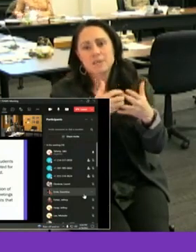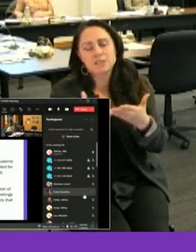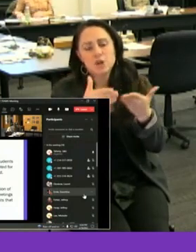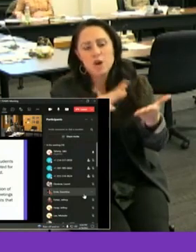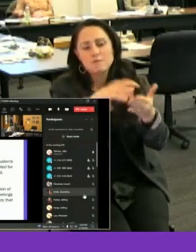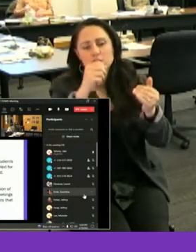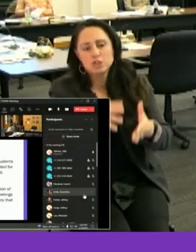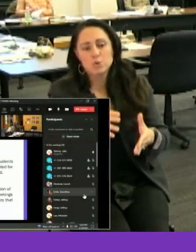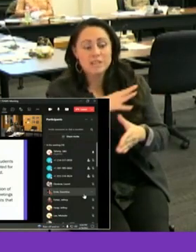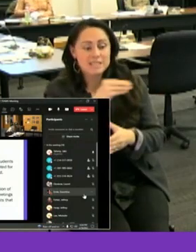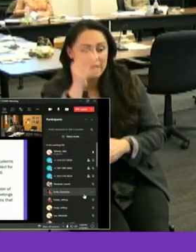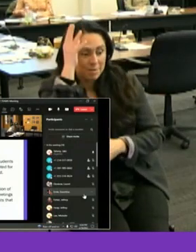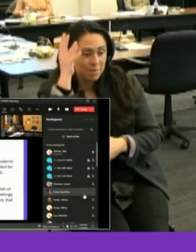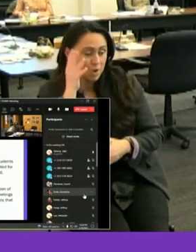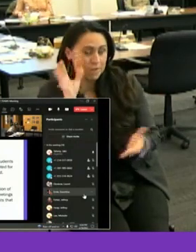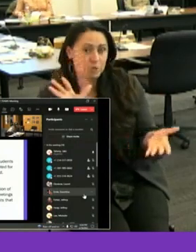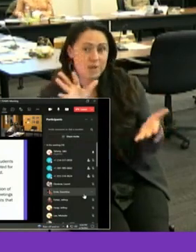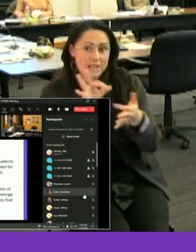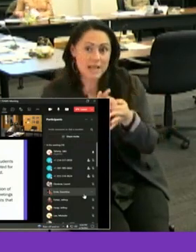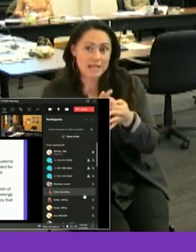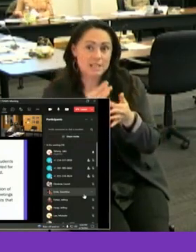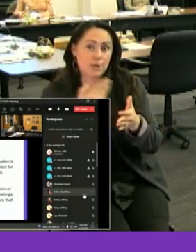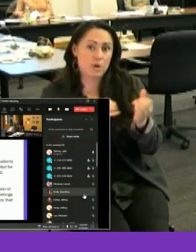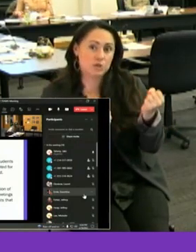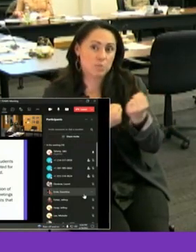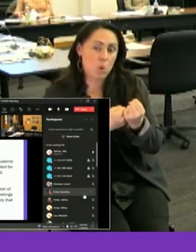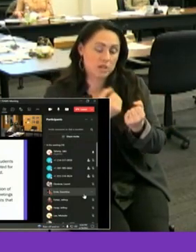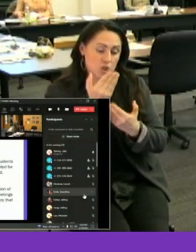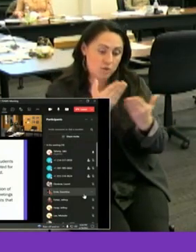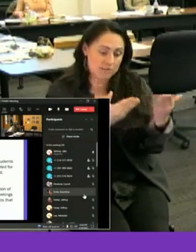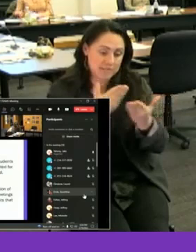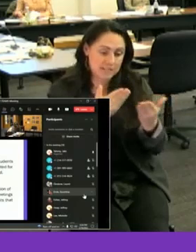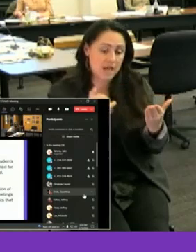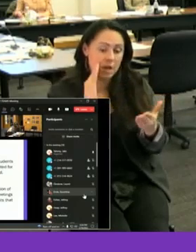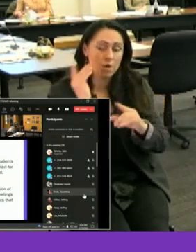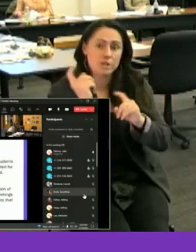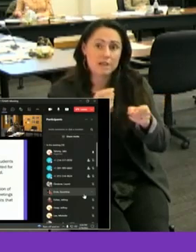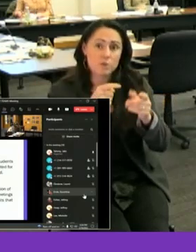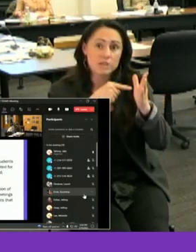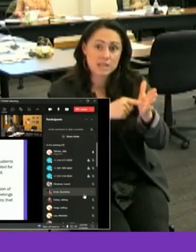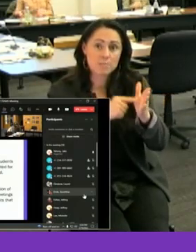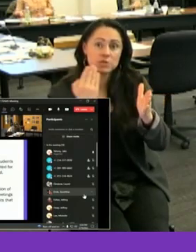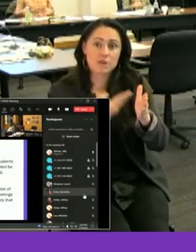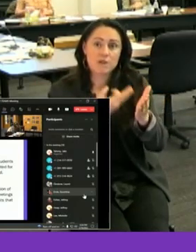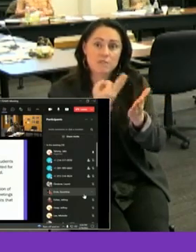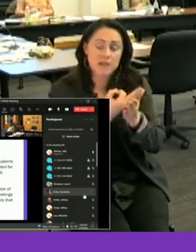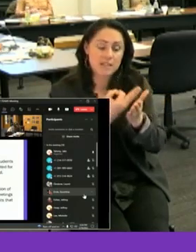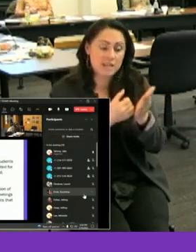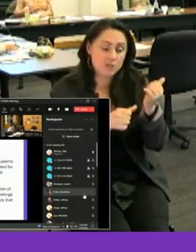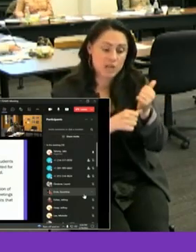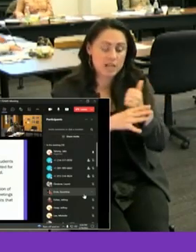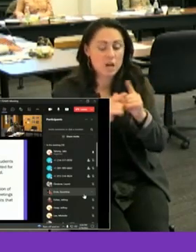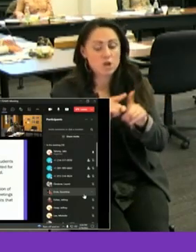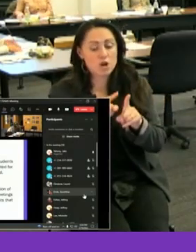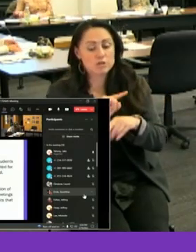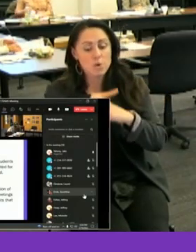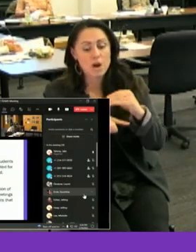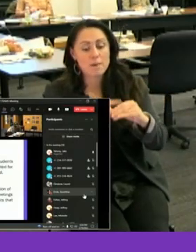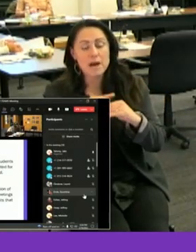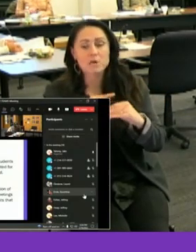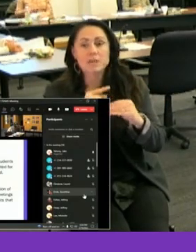offer students and parents related to our support services. I will give you examples about financial aid and also